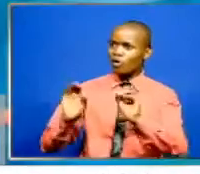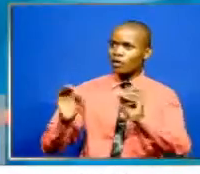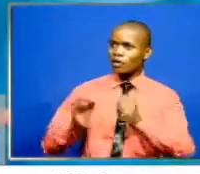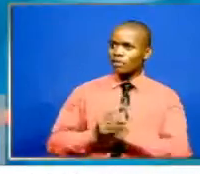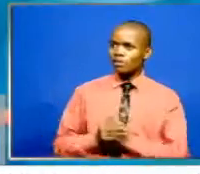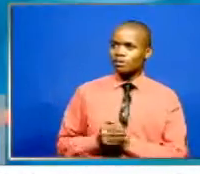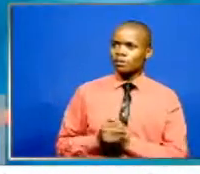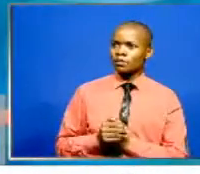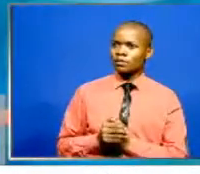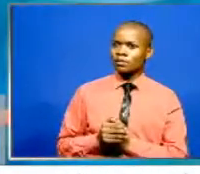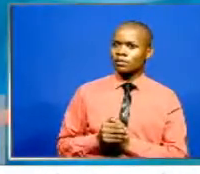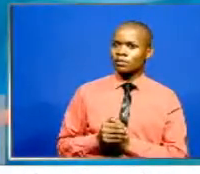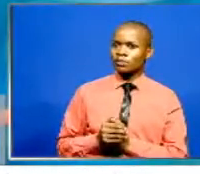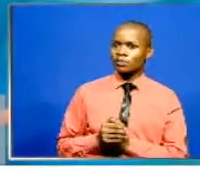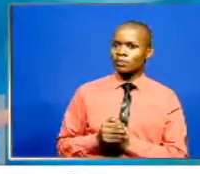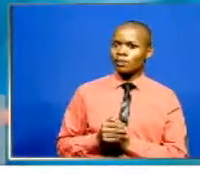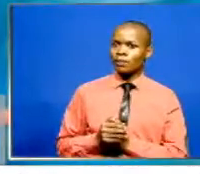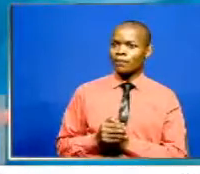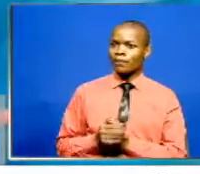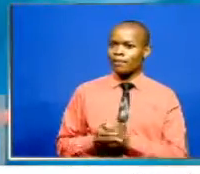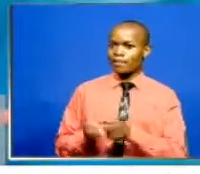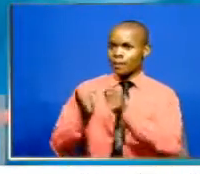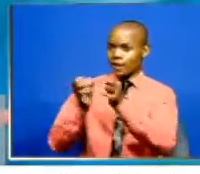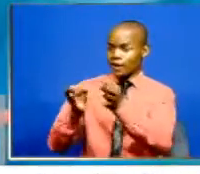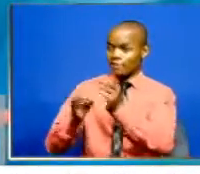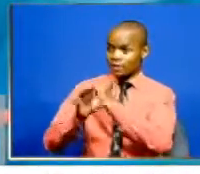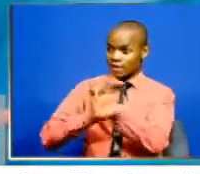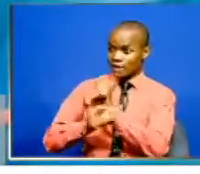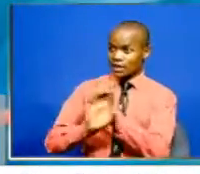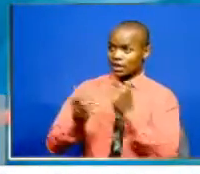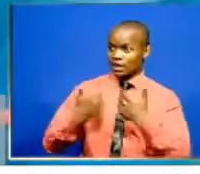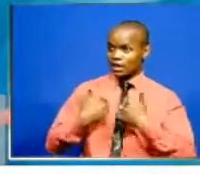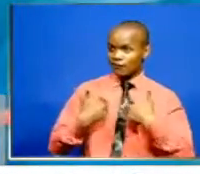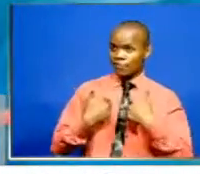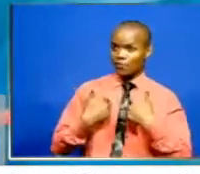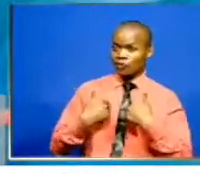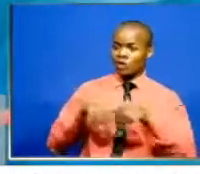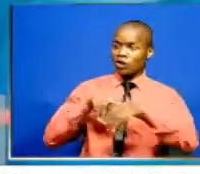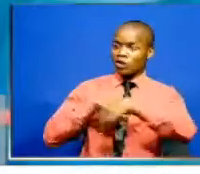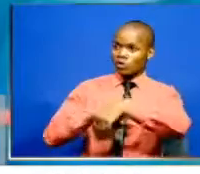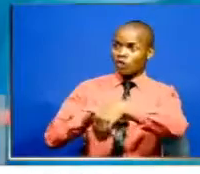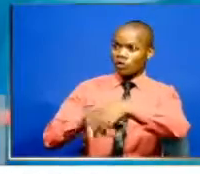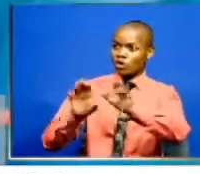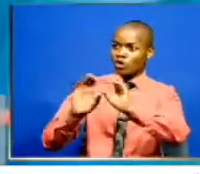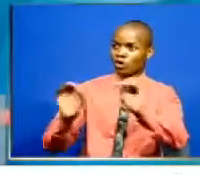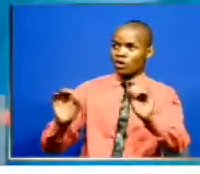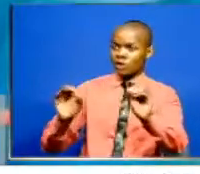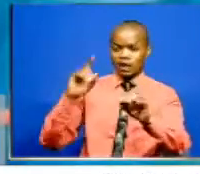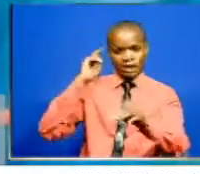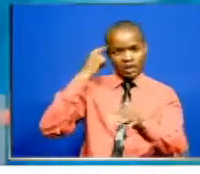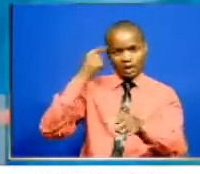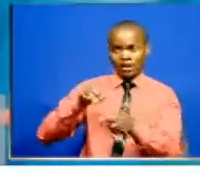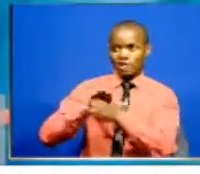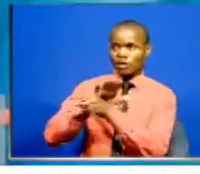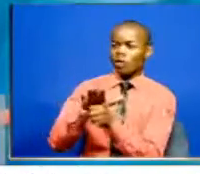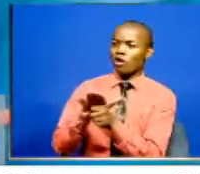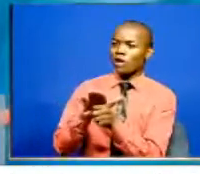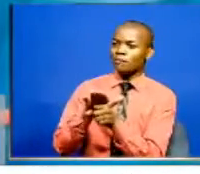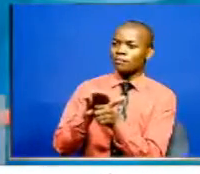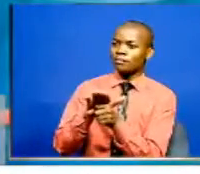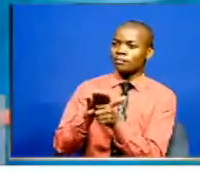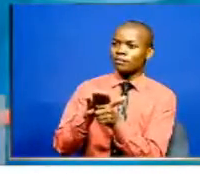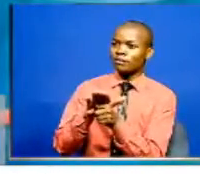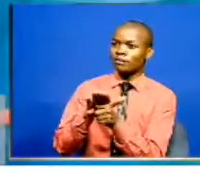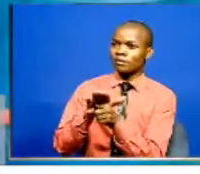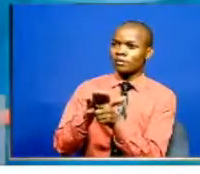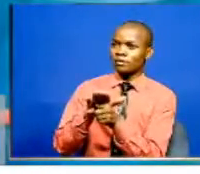Even if there are countries who did not intend to follow, I think COVID-19